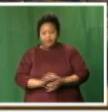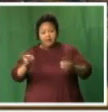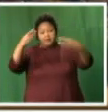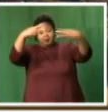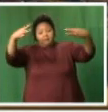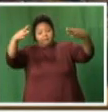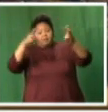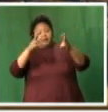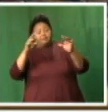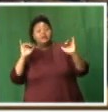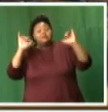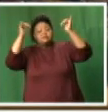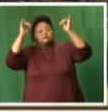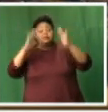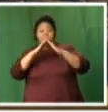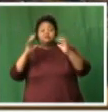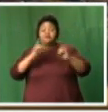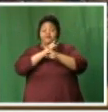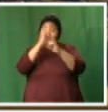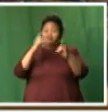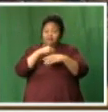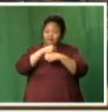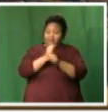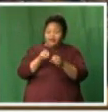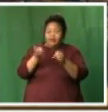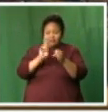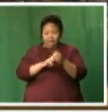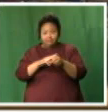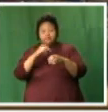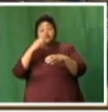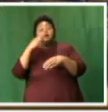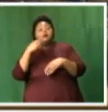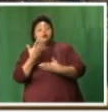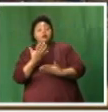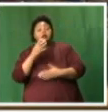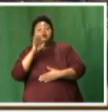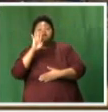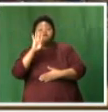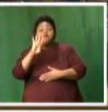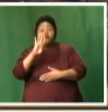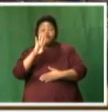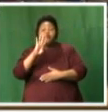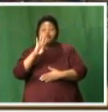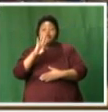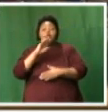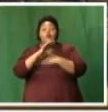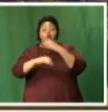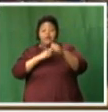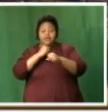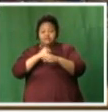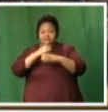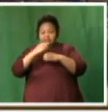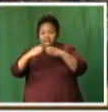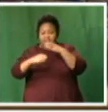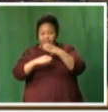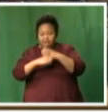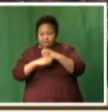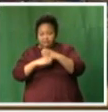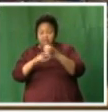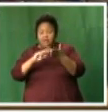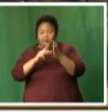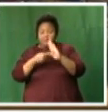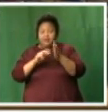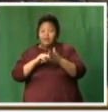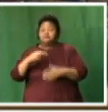usuku lwetemphilo lelihlanganiswe nelusuku lokwethula luhlaka lweminyaka lemine lwesifo i-AIDS. Lomsebenzi kubheke